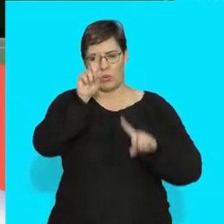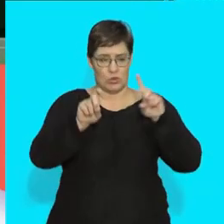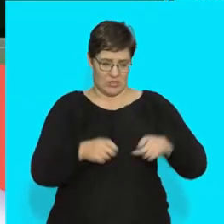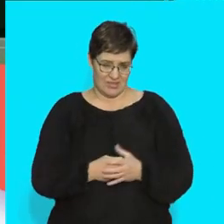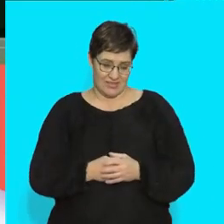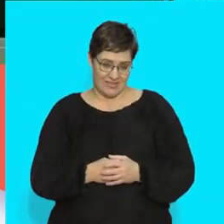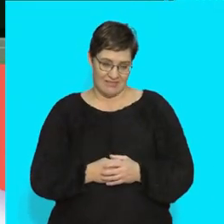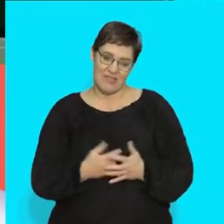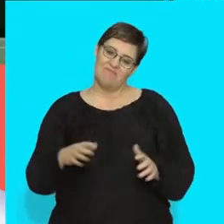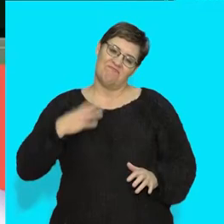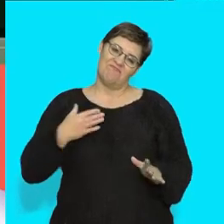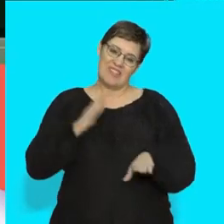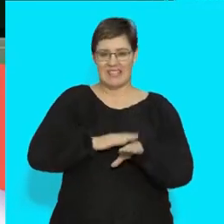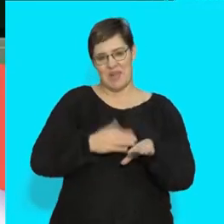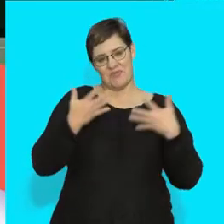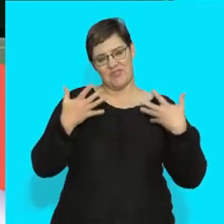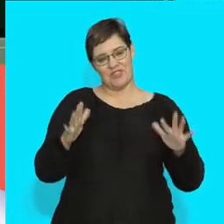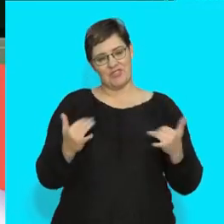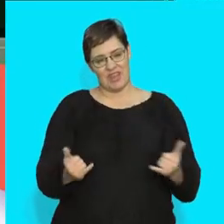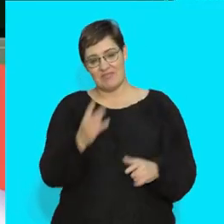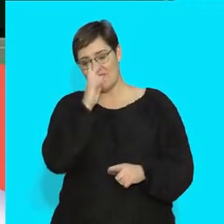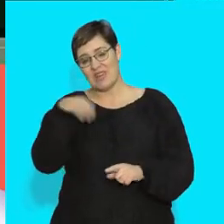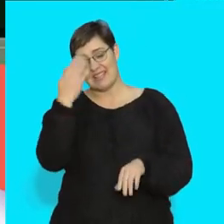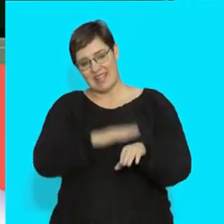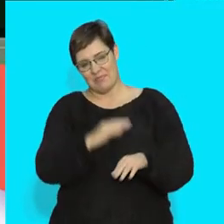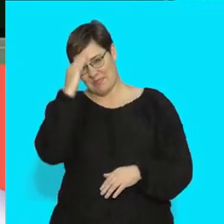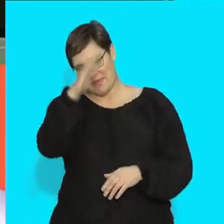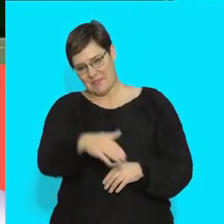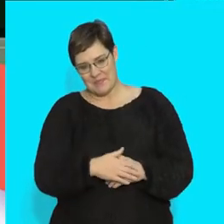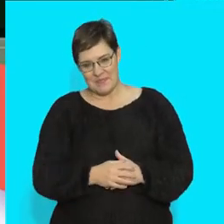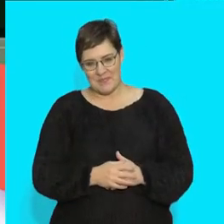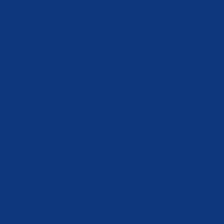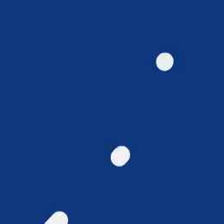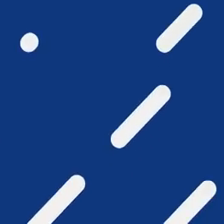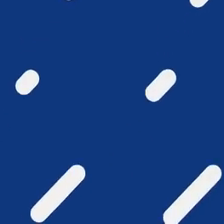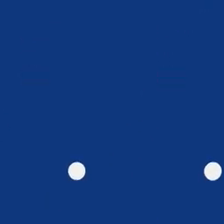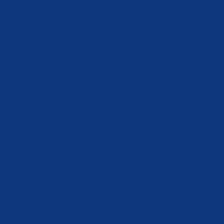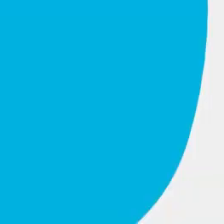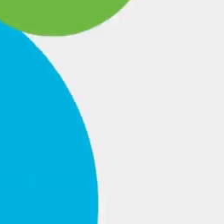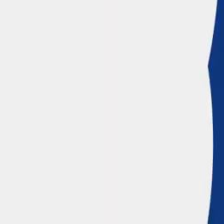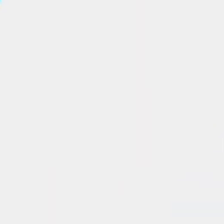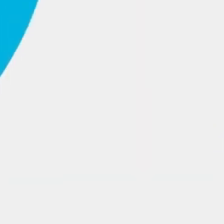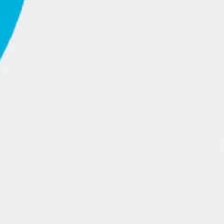I'm afraid that's all we have time for. Until next time, cherry bye.